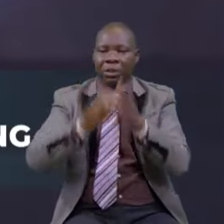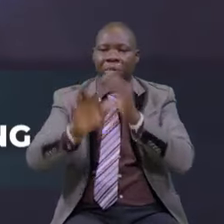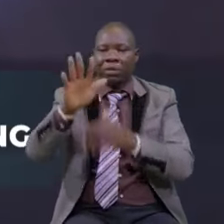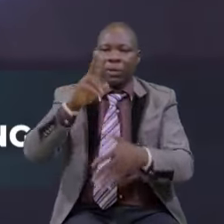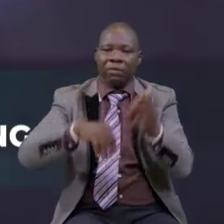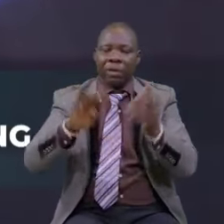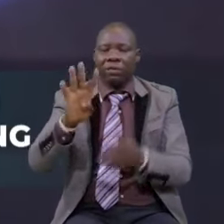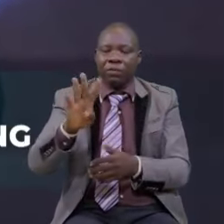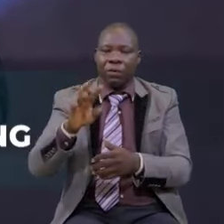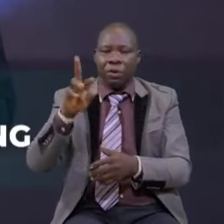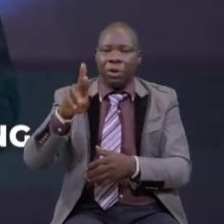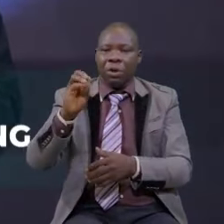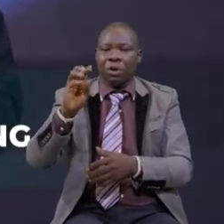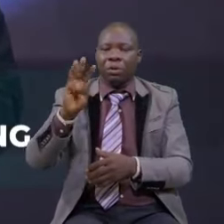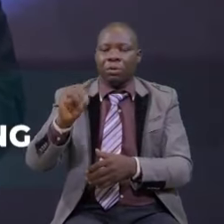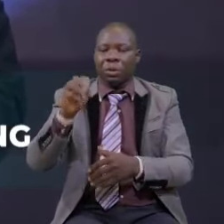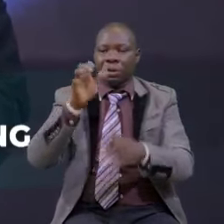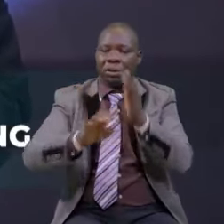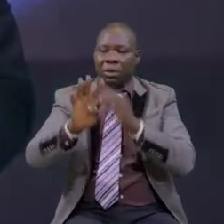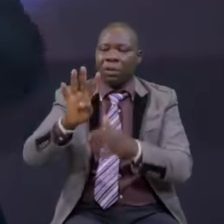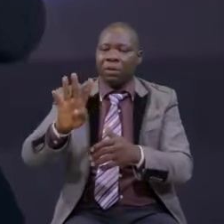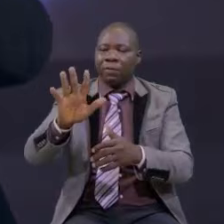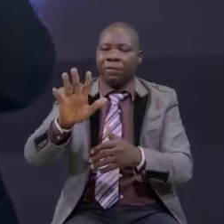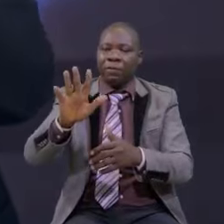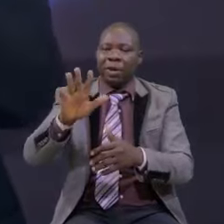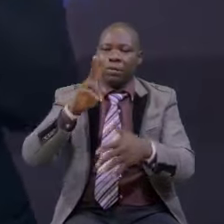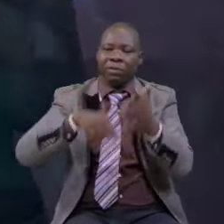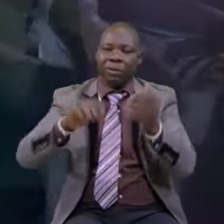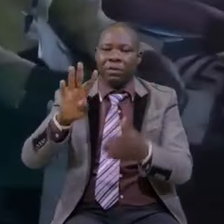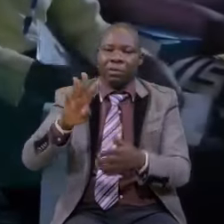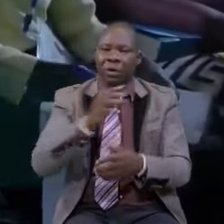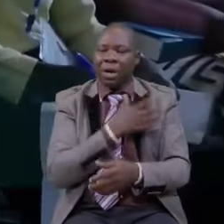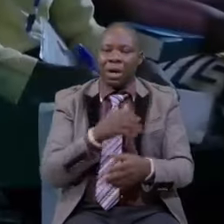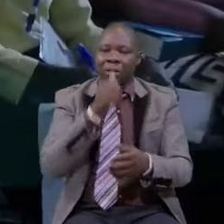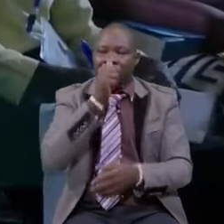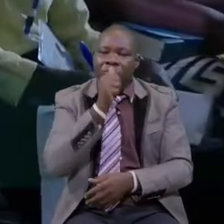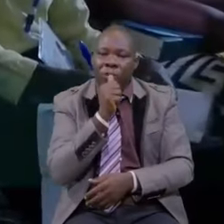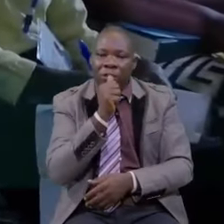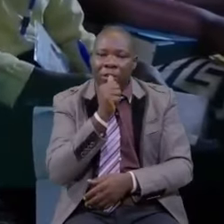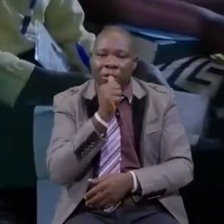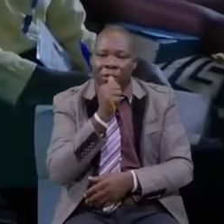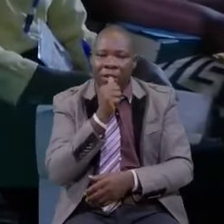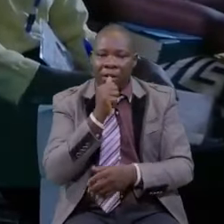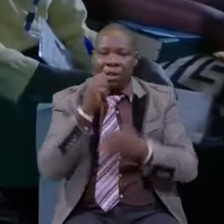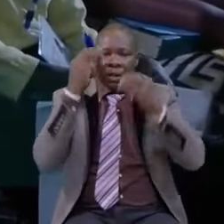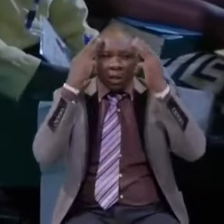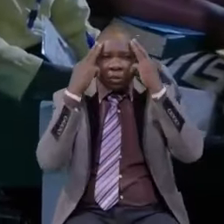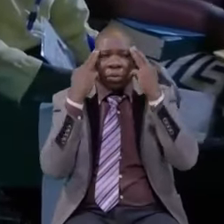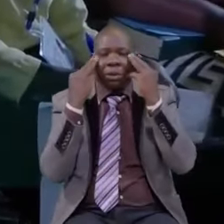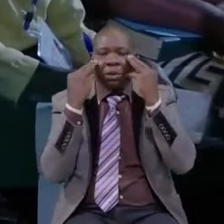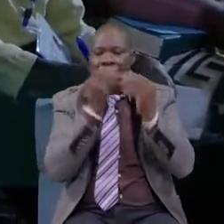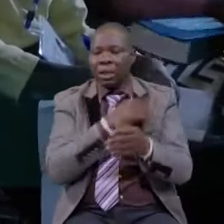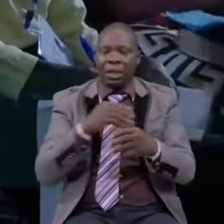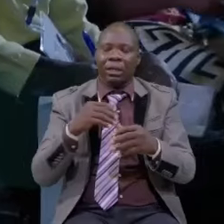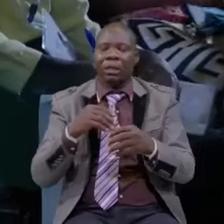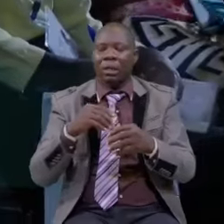4. Romans chapter 5, from verse 4. And patience, experience, and